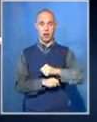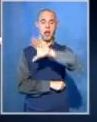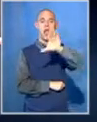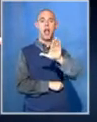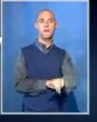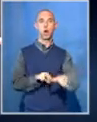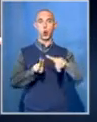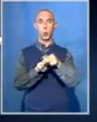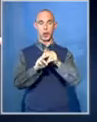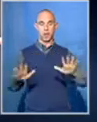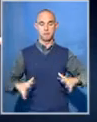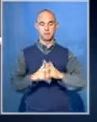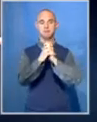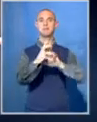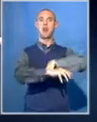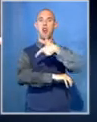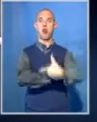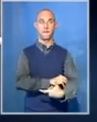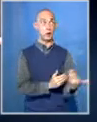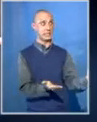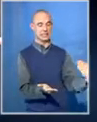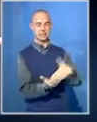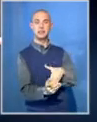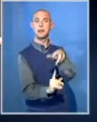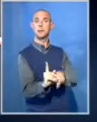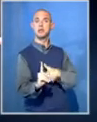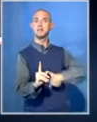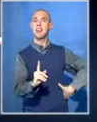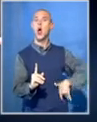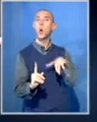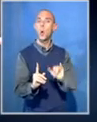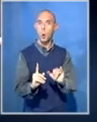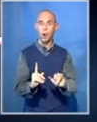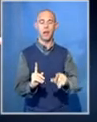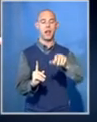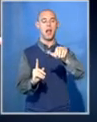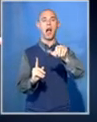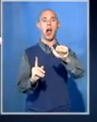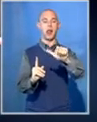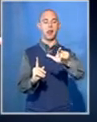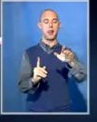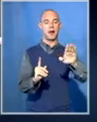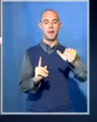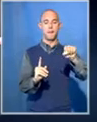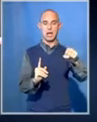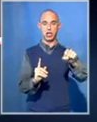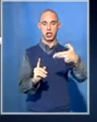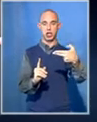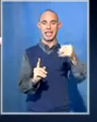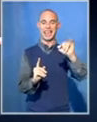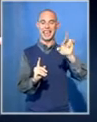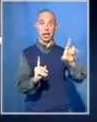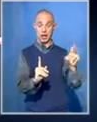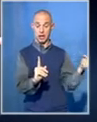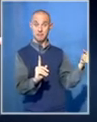in Bloemfontein. Government was appealing a ruling by the North Gauteng High Court which instructed government to arrest the